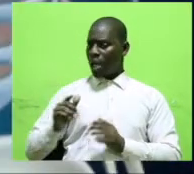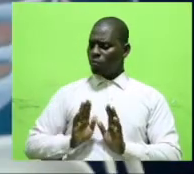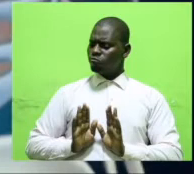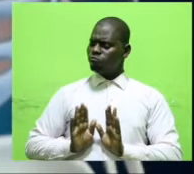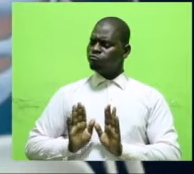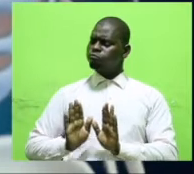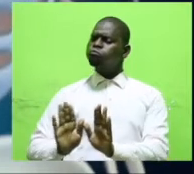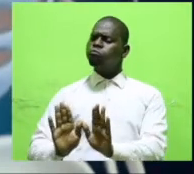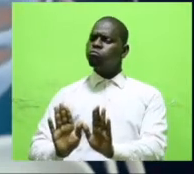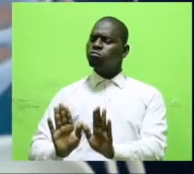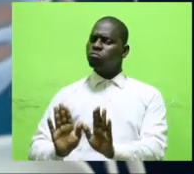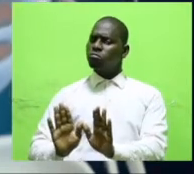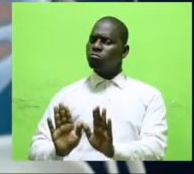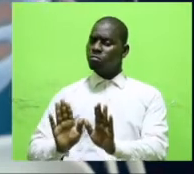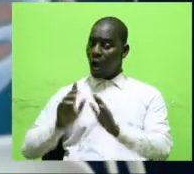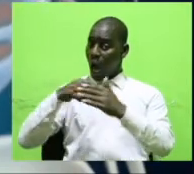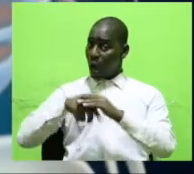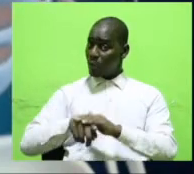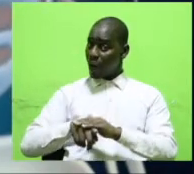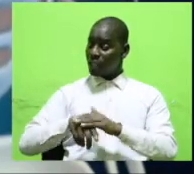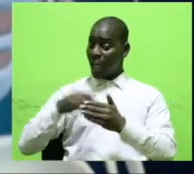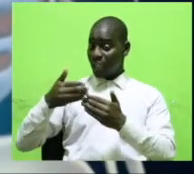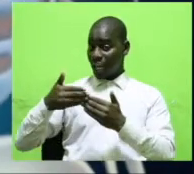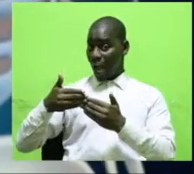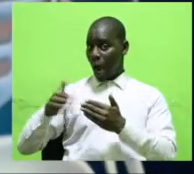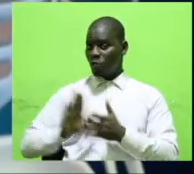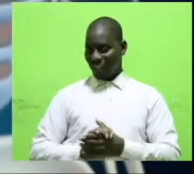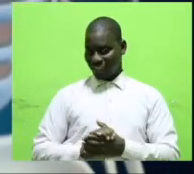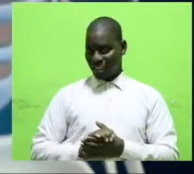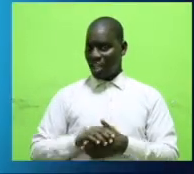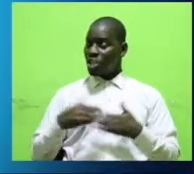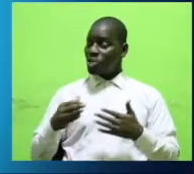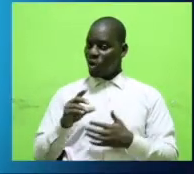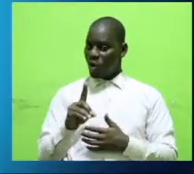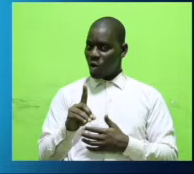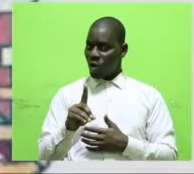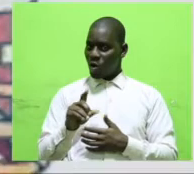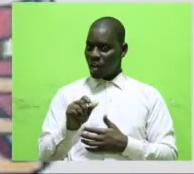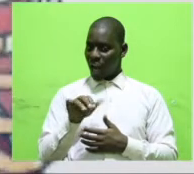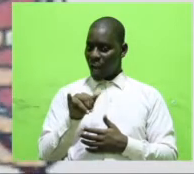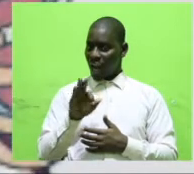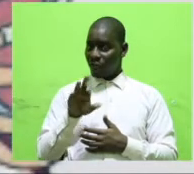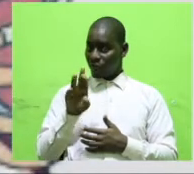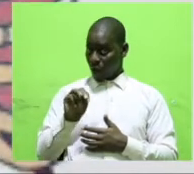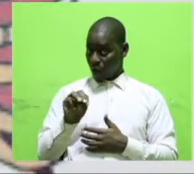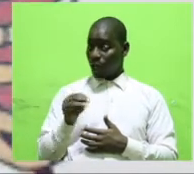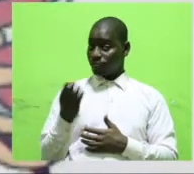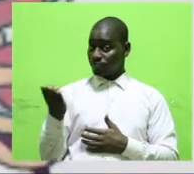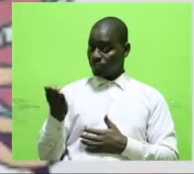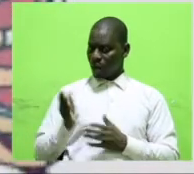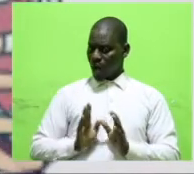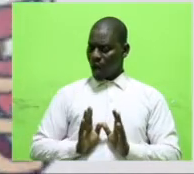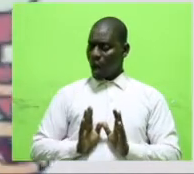the ribcage upwards and outwards. This leads the diaphragm muscles to contract,